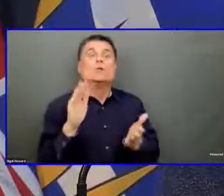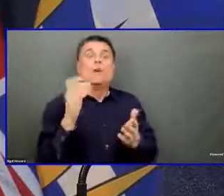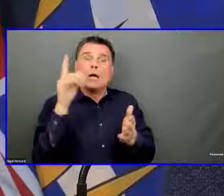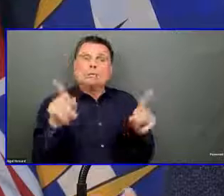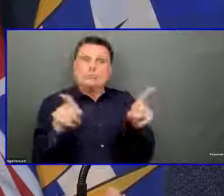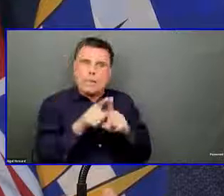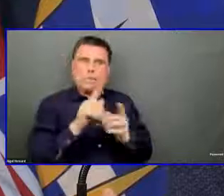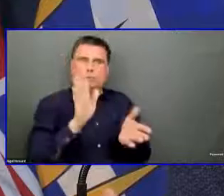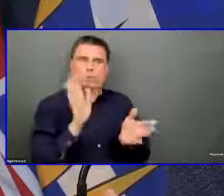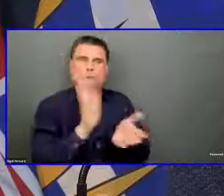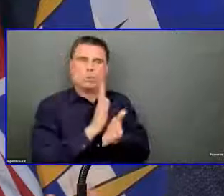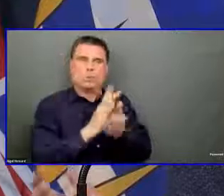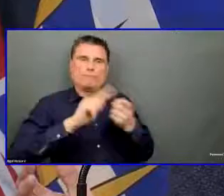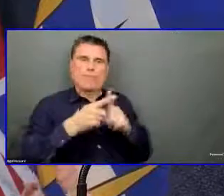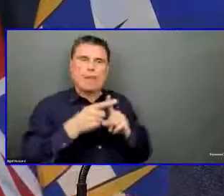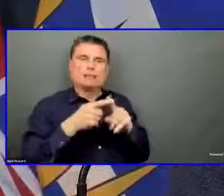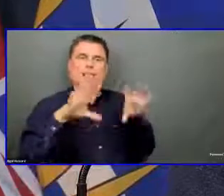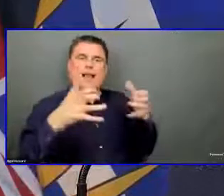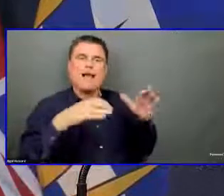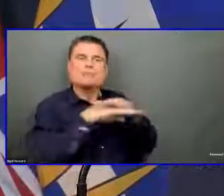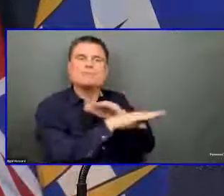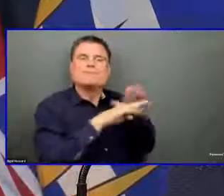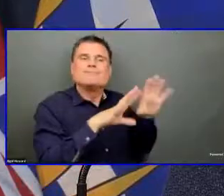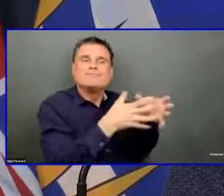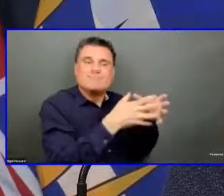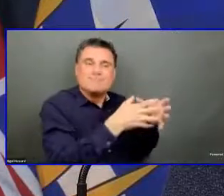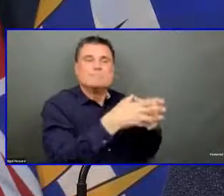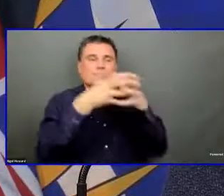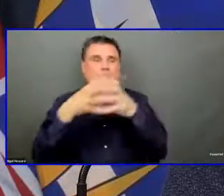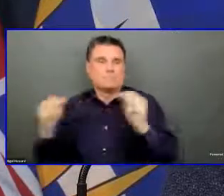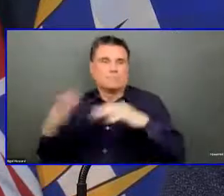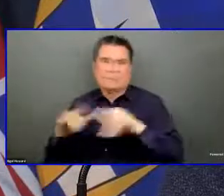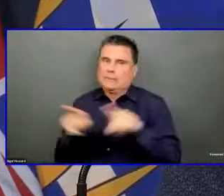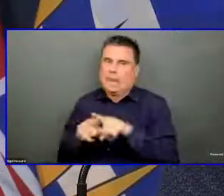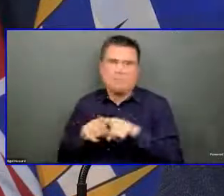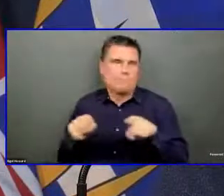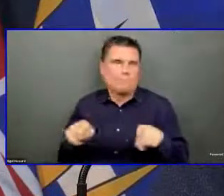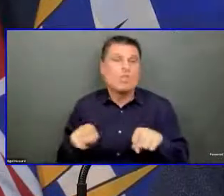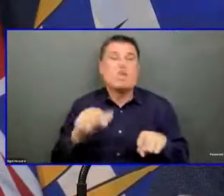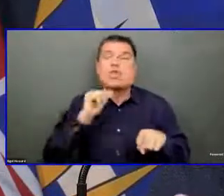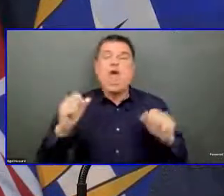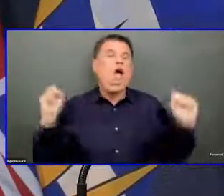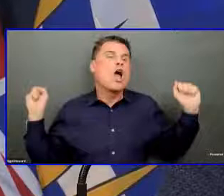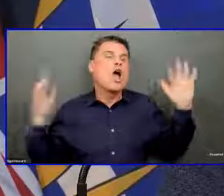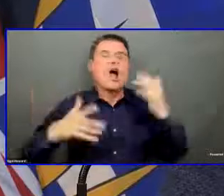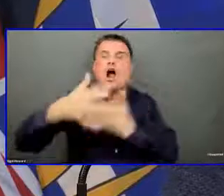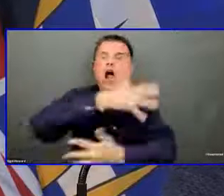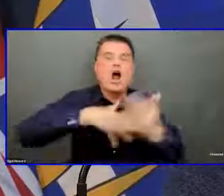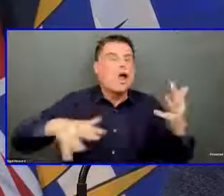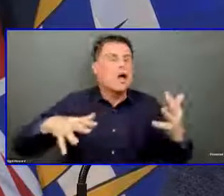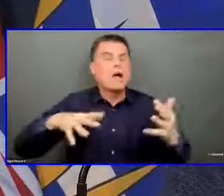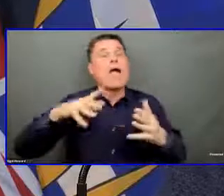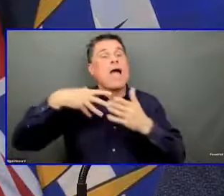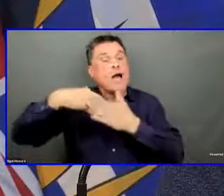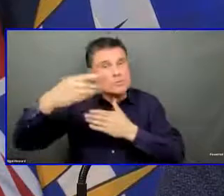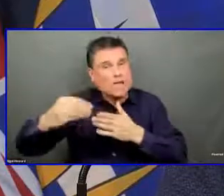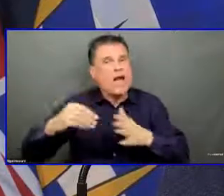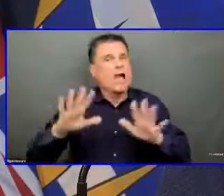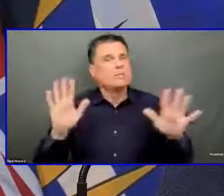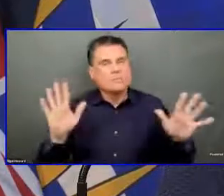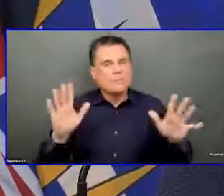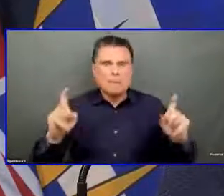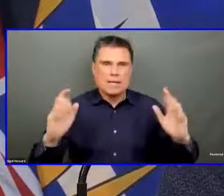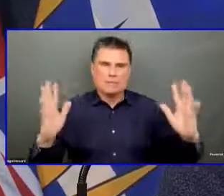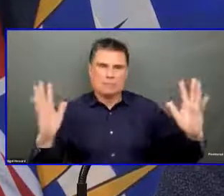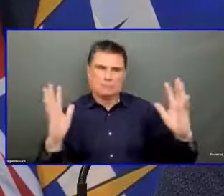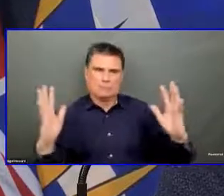have a picnic in your park with your grandparents. Should you choose to meet with your family and friends, remember